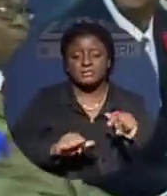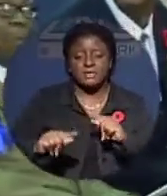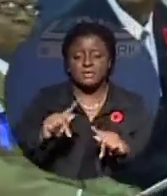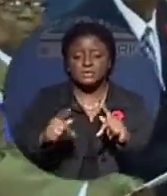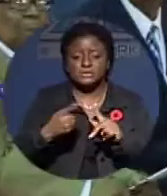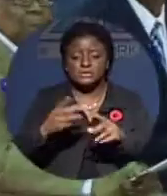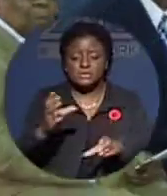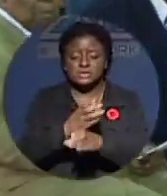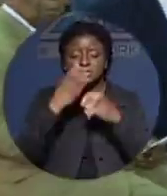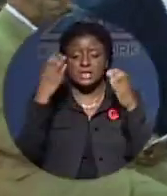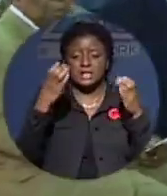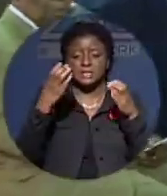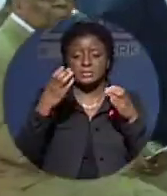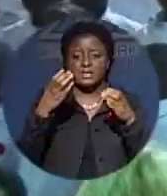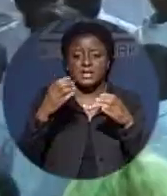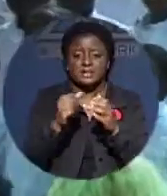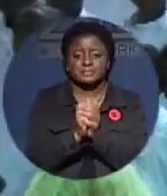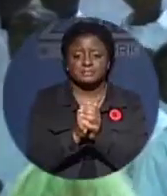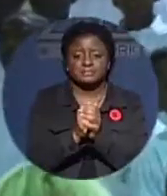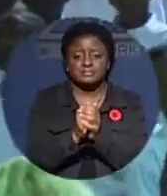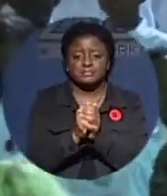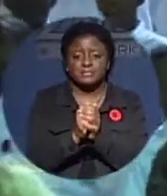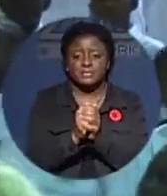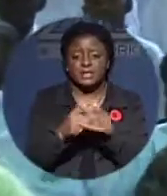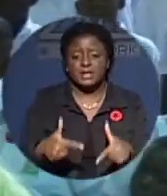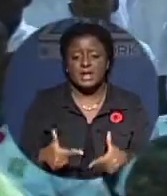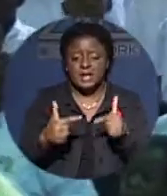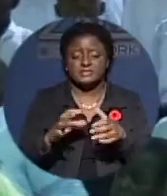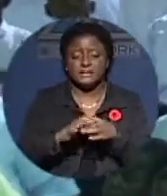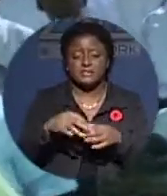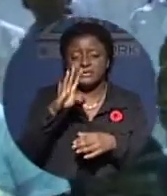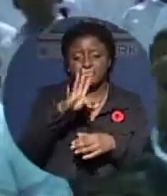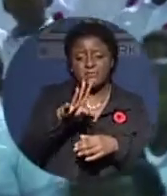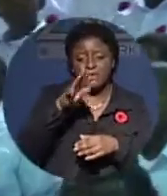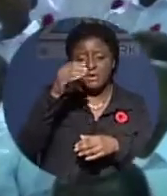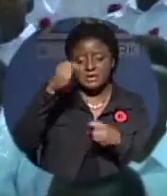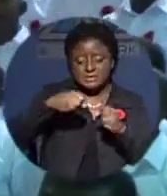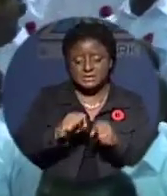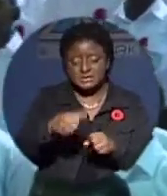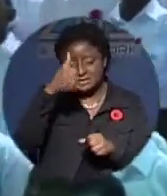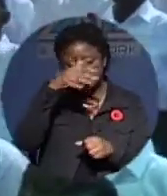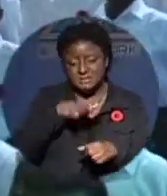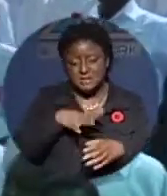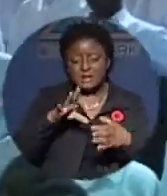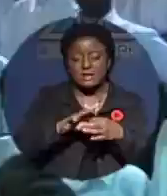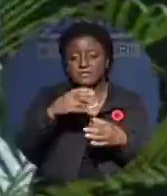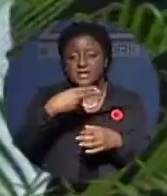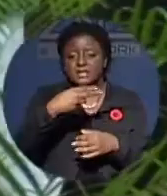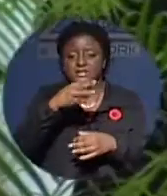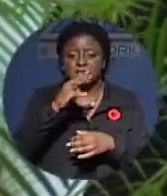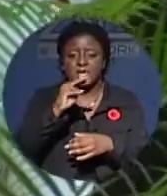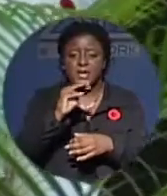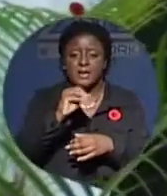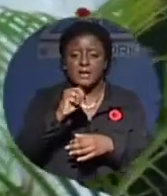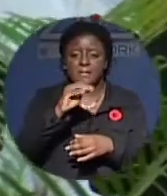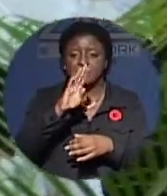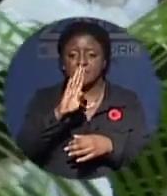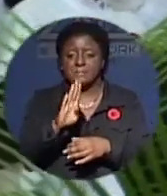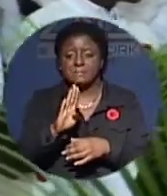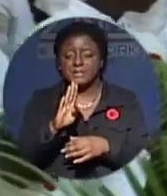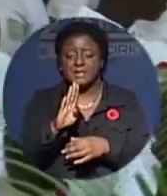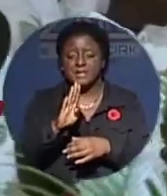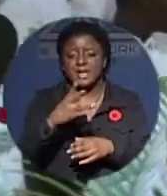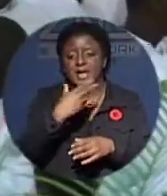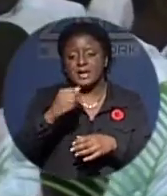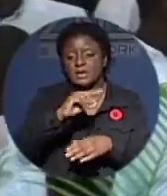crewmen of the HMBS Flamingo who died at sea, and that of World Wars I and II veterans Percy Strawn, Stanley